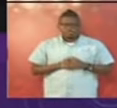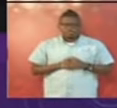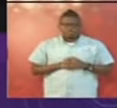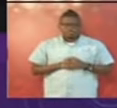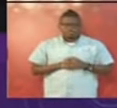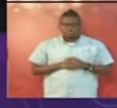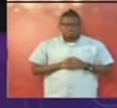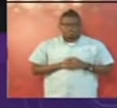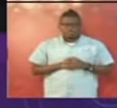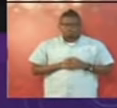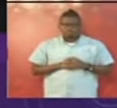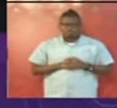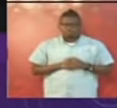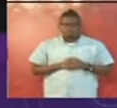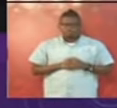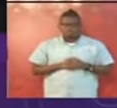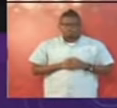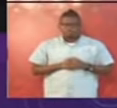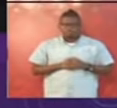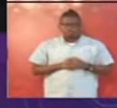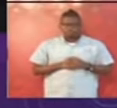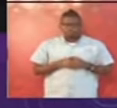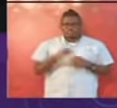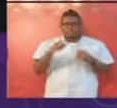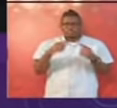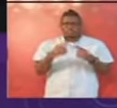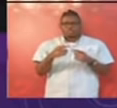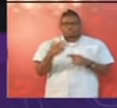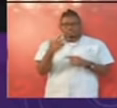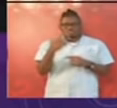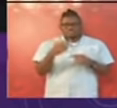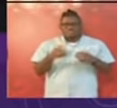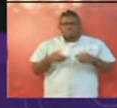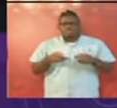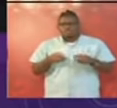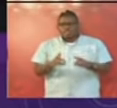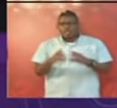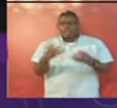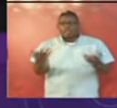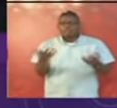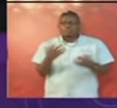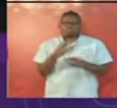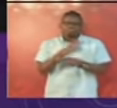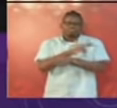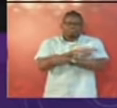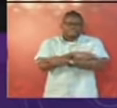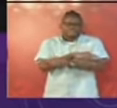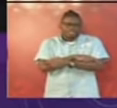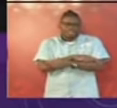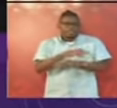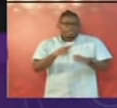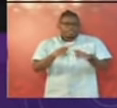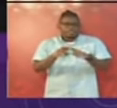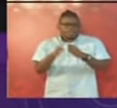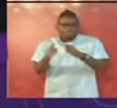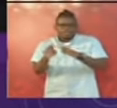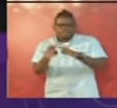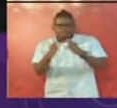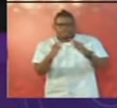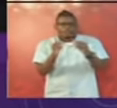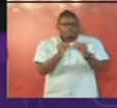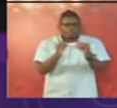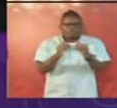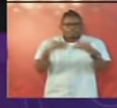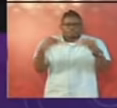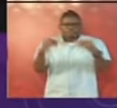too that we've been speaking about ways of relaxing the restrictions and lockdowns, and the 3